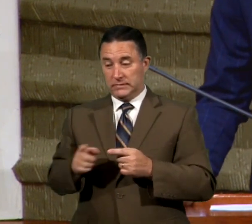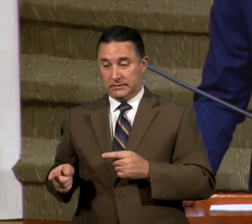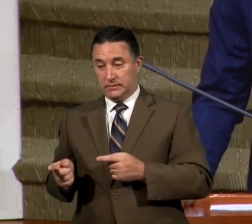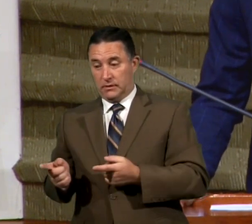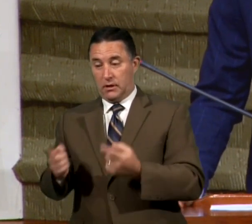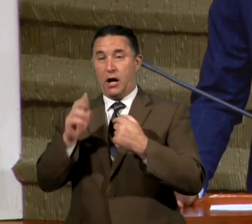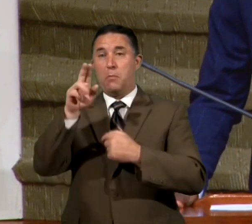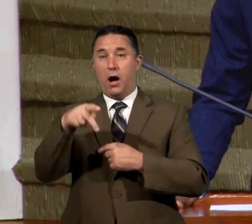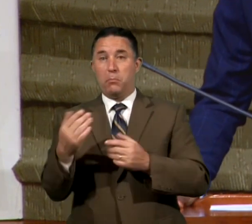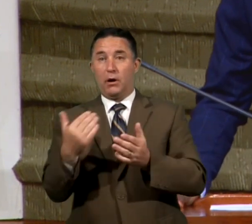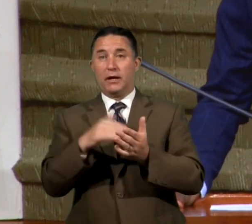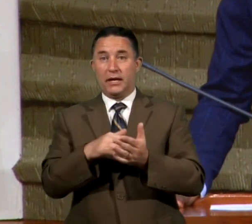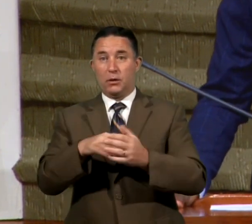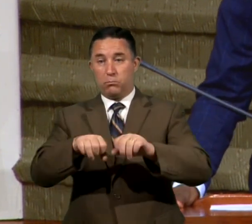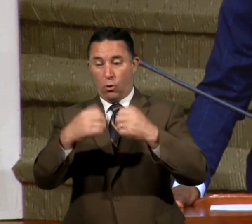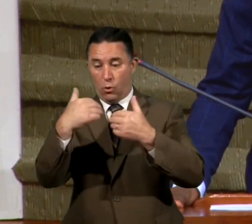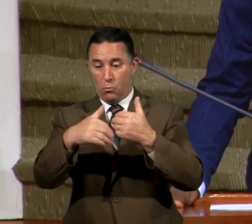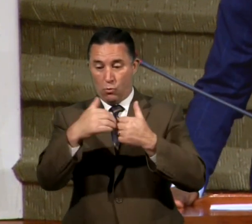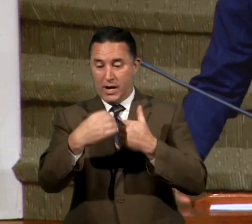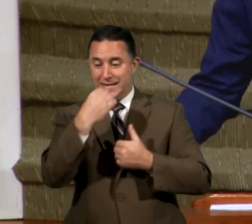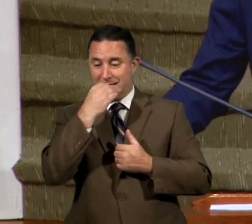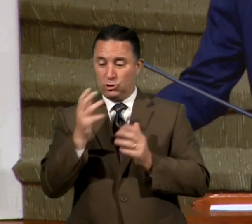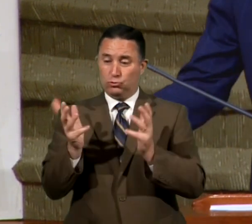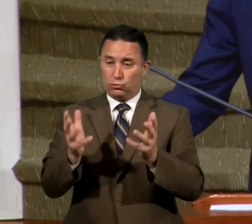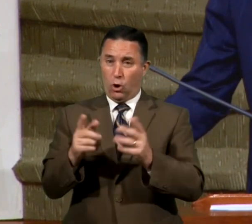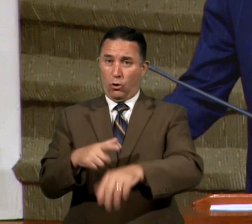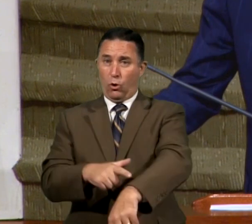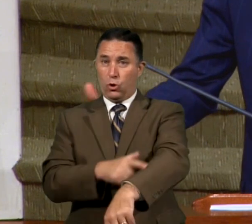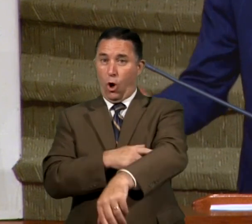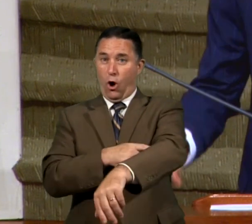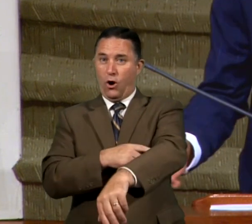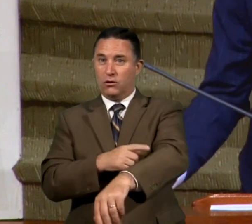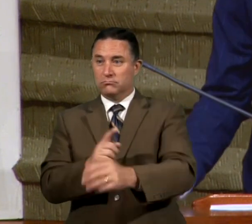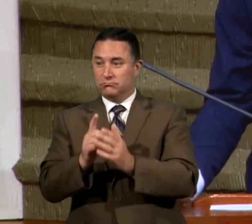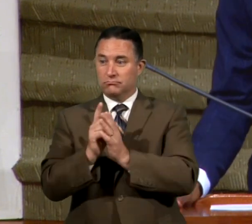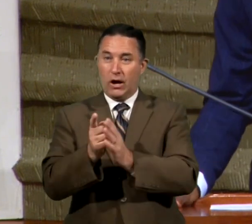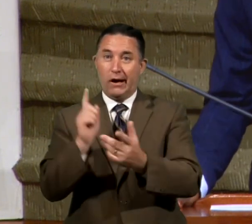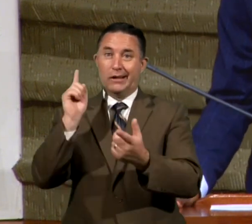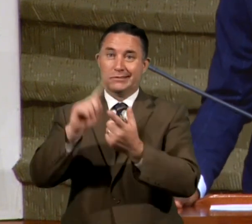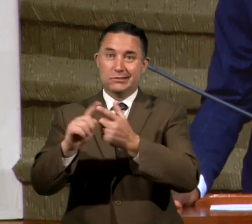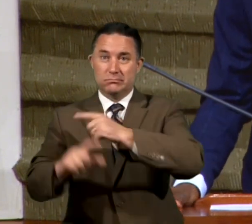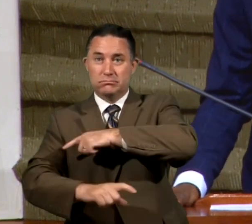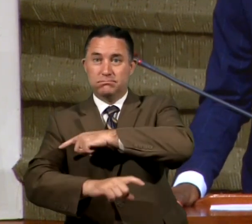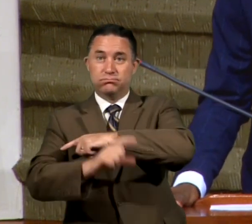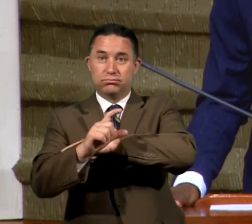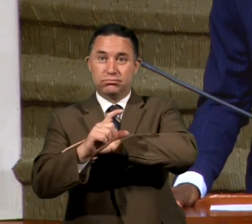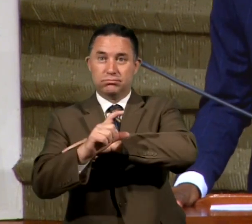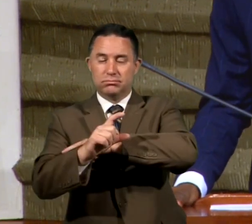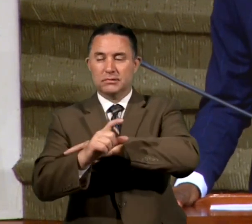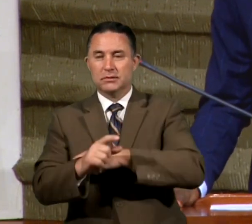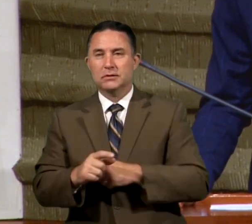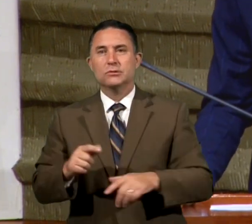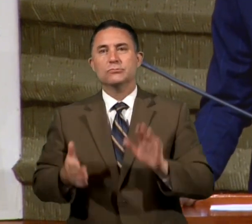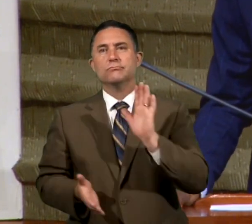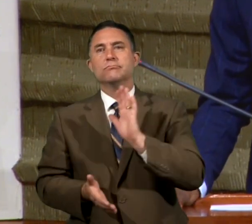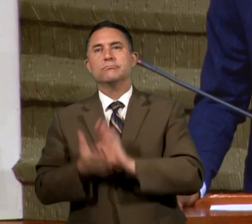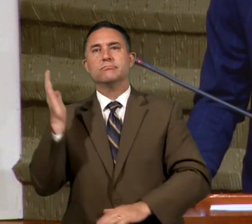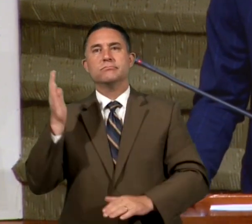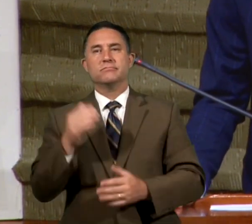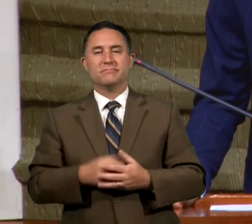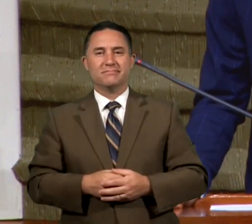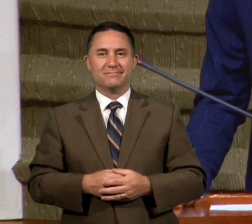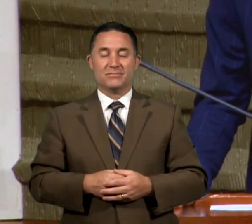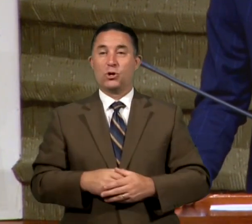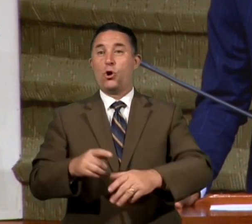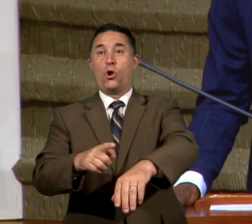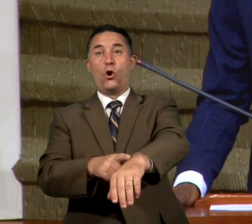When he therefore was come up again and had broken bread and eaten and talked a long while, even till daybreak, so he departed. We in for a